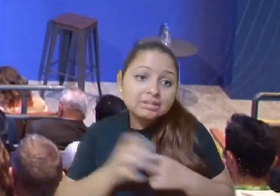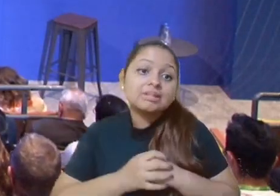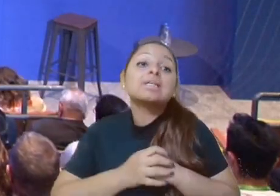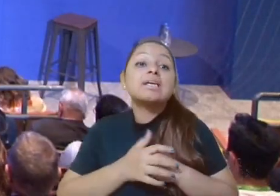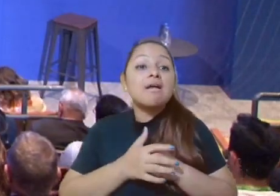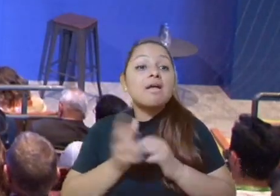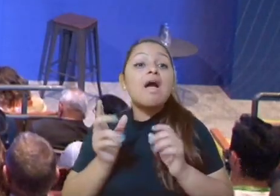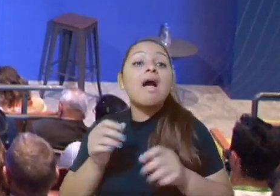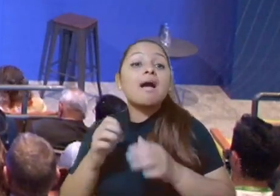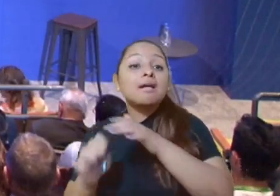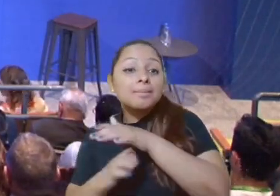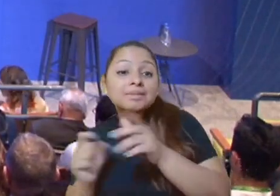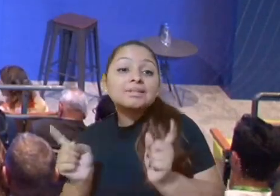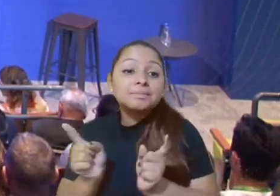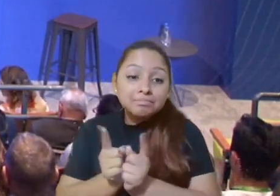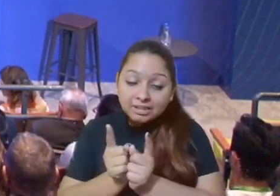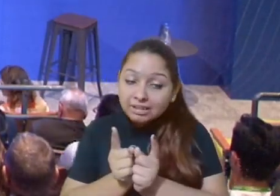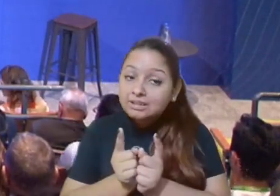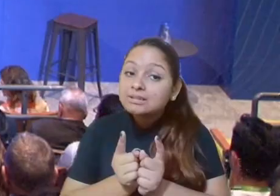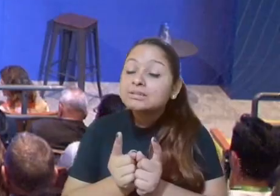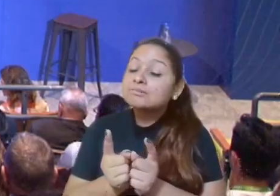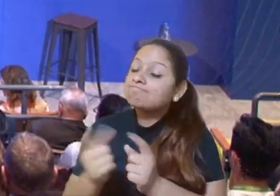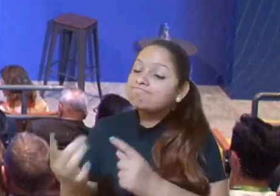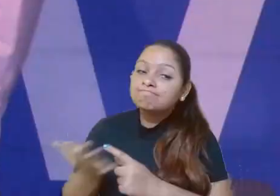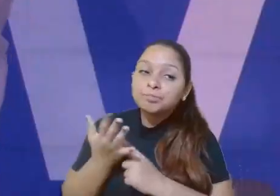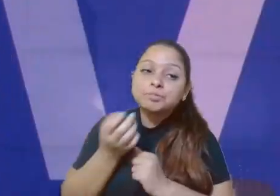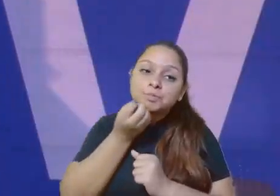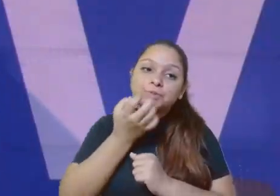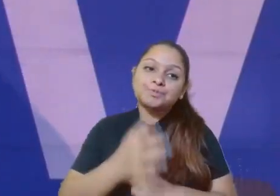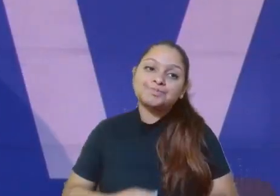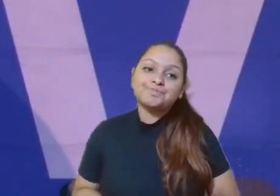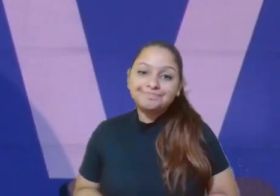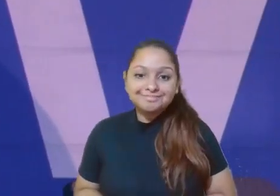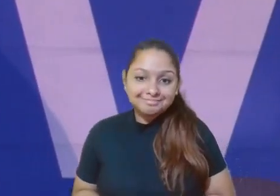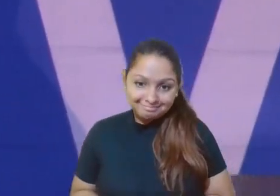cultural learning that's going to take us beyond.